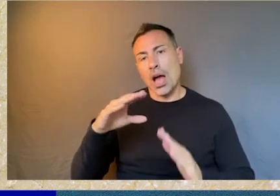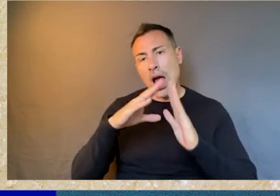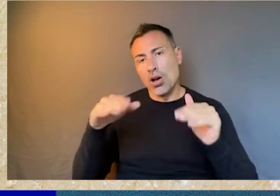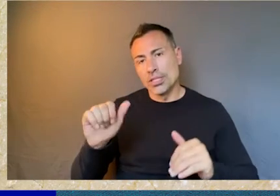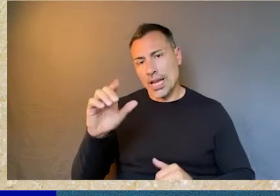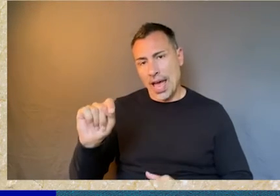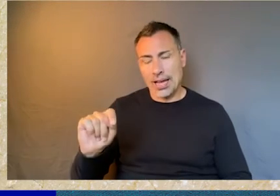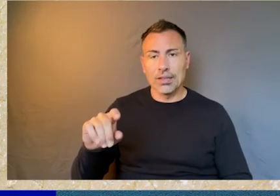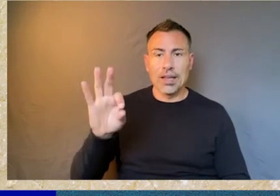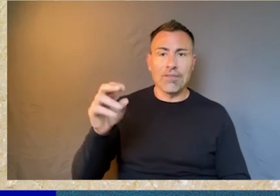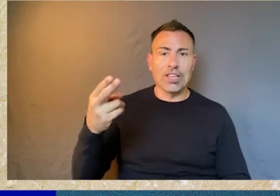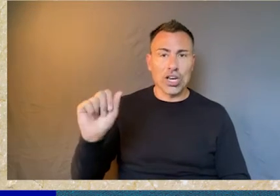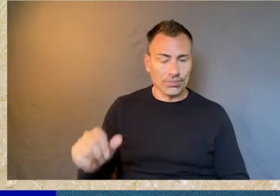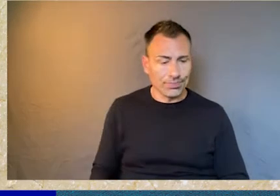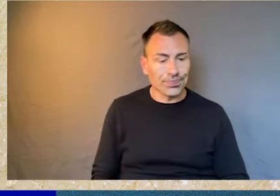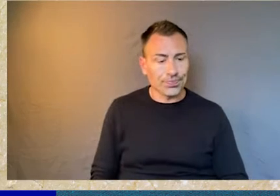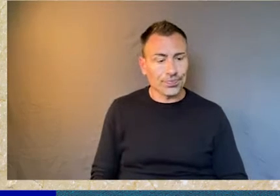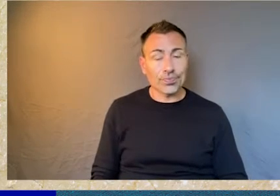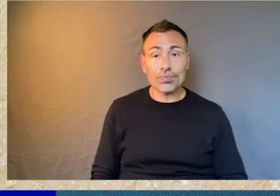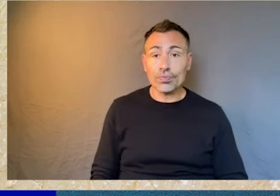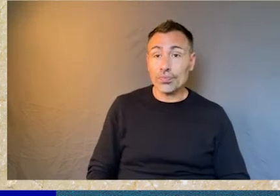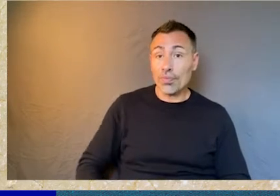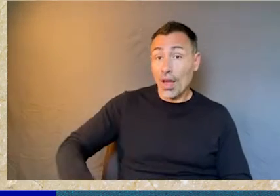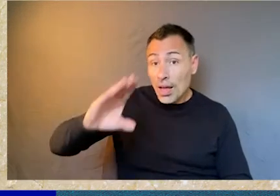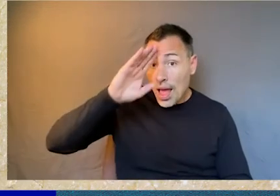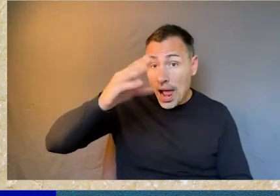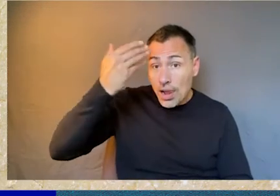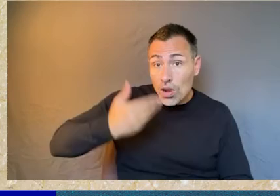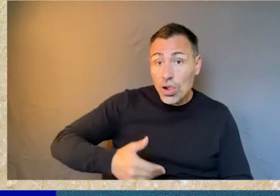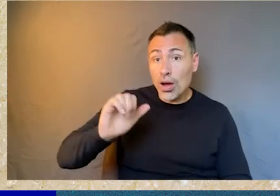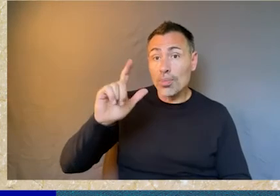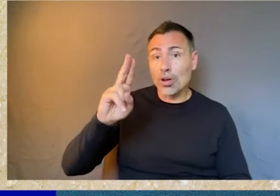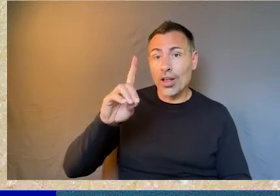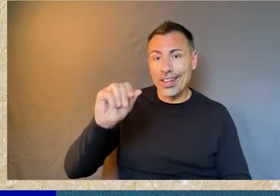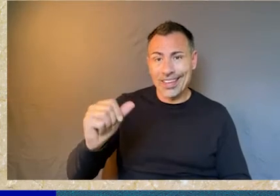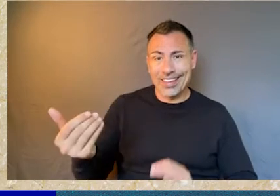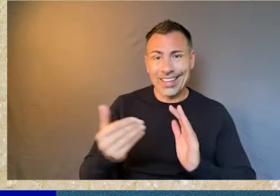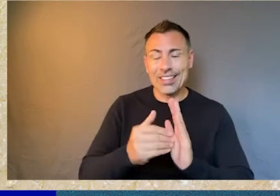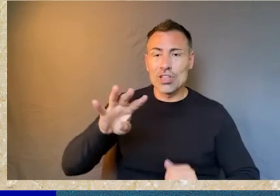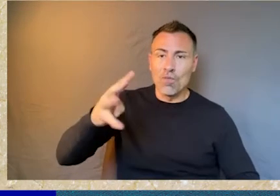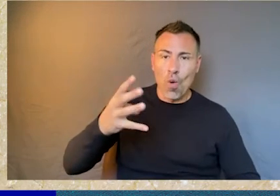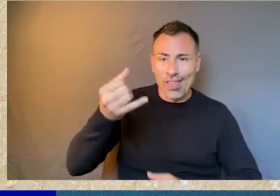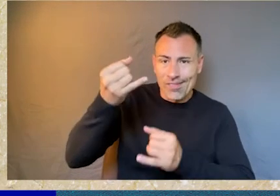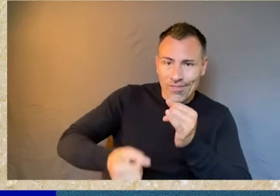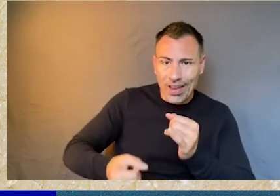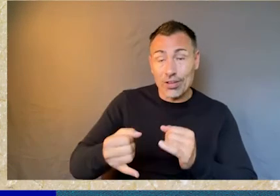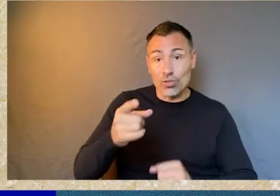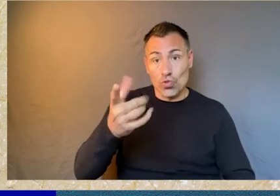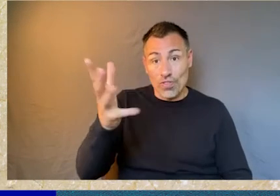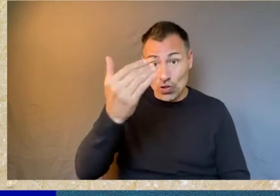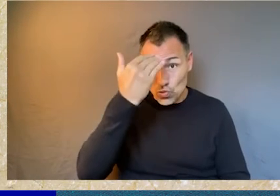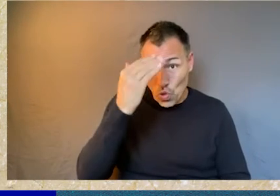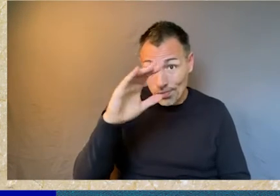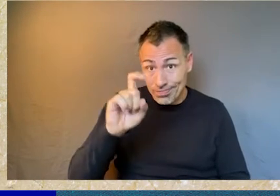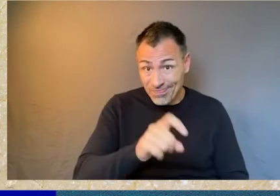Hi, it's Claudia again, and this is our fourth and final Did You Know slide. In this image, there is a man